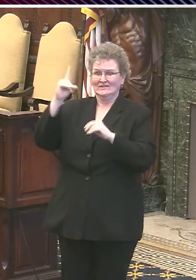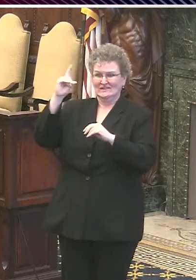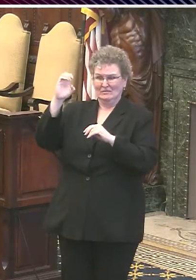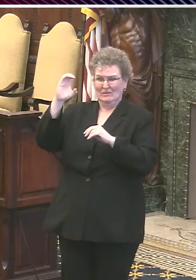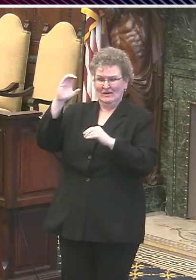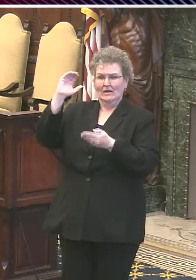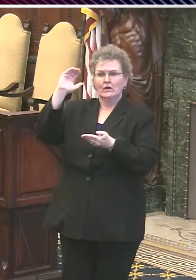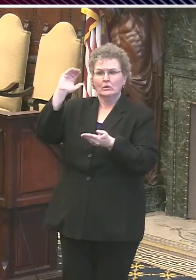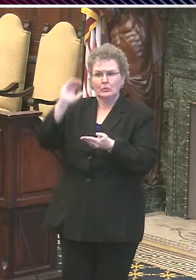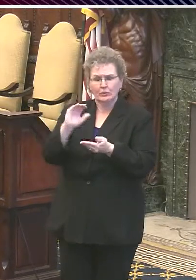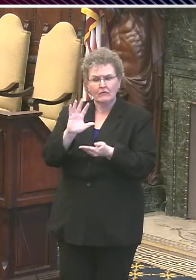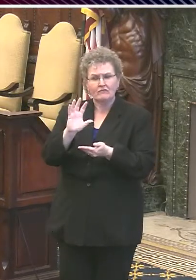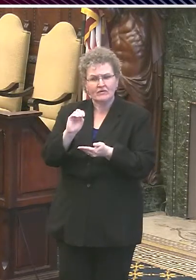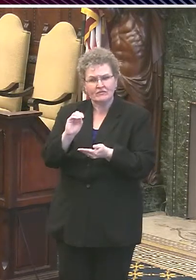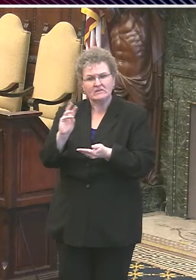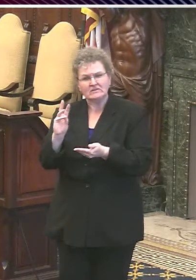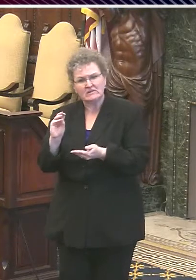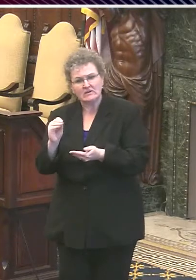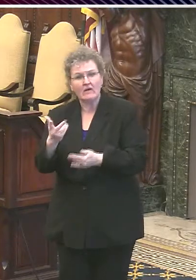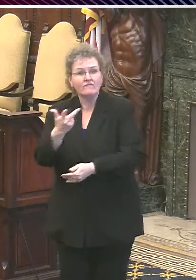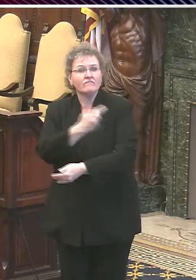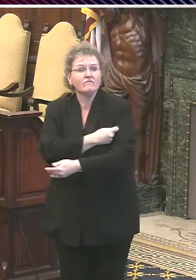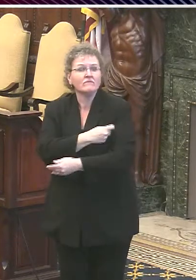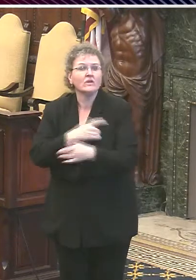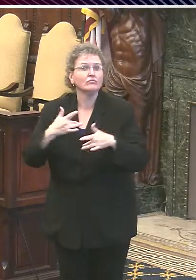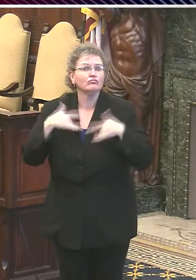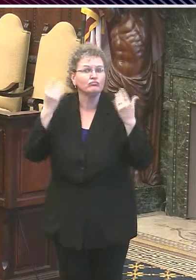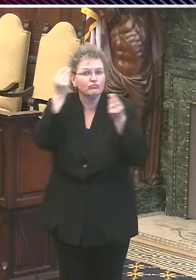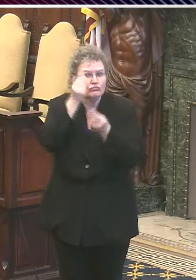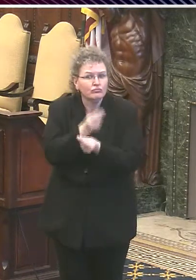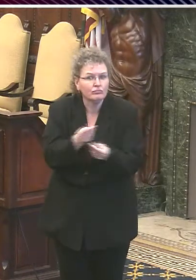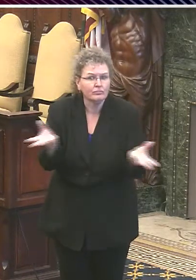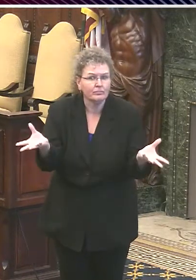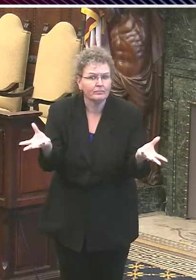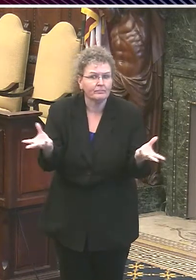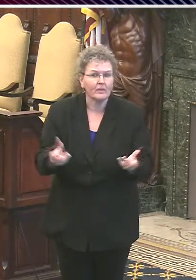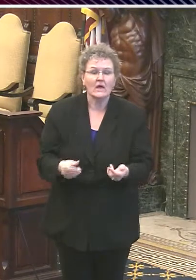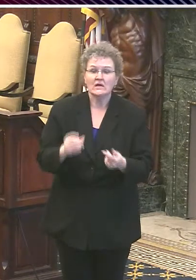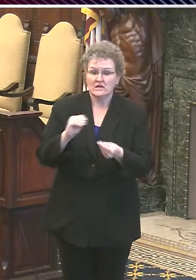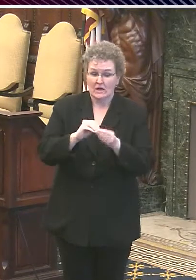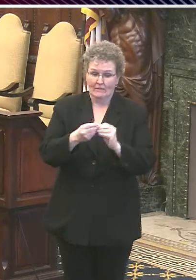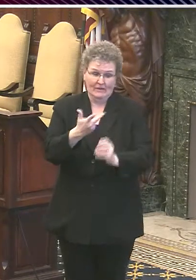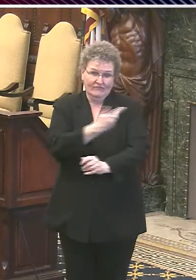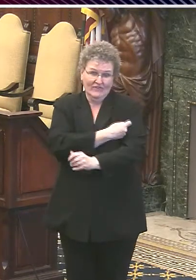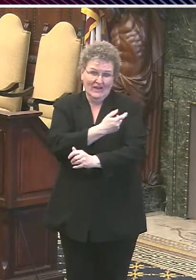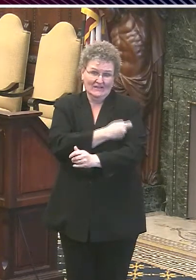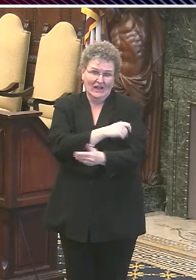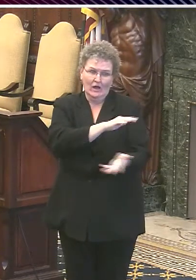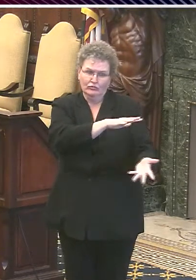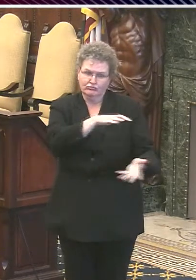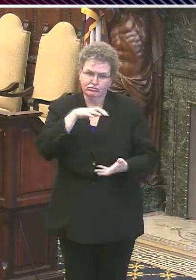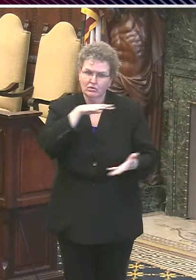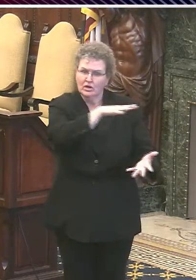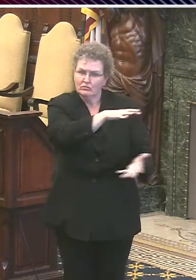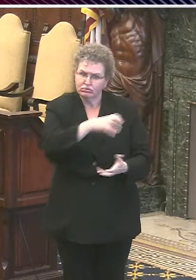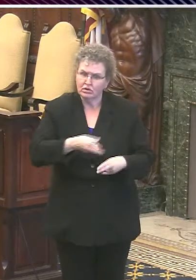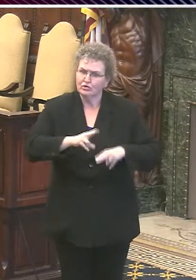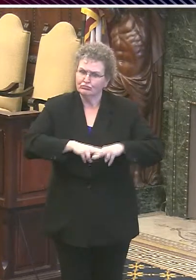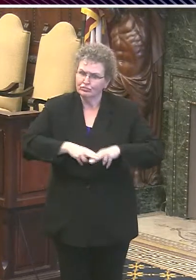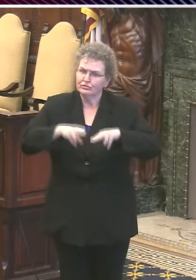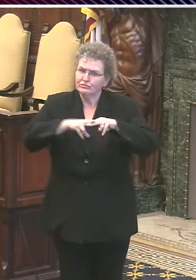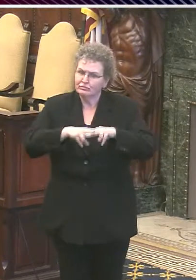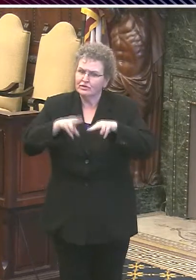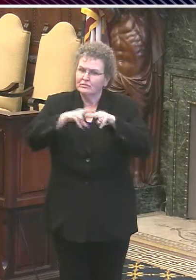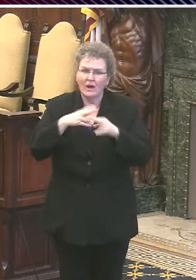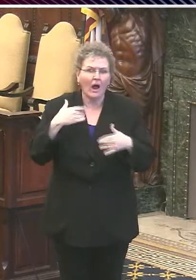Now let me talk about where we are with vaccination. In general, the supply of vaccine doses is growing. I don't yet have the numbers of the